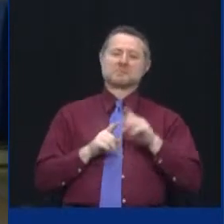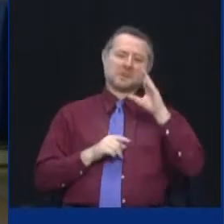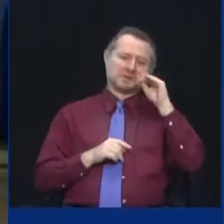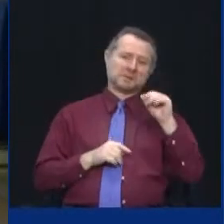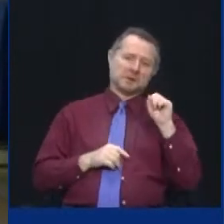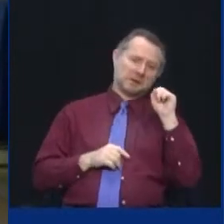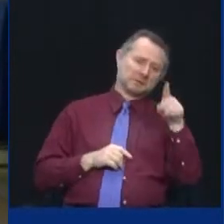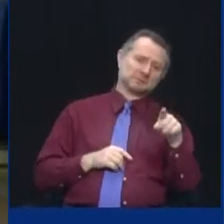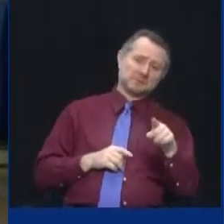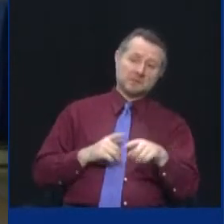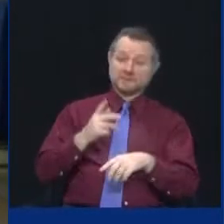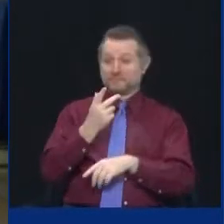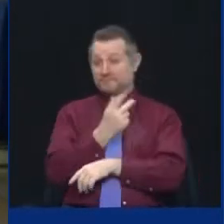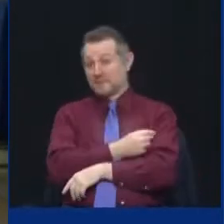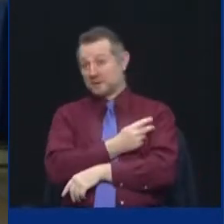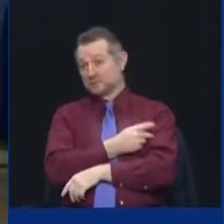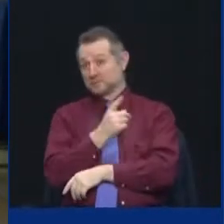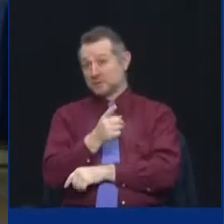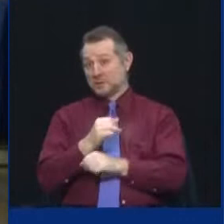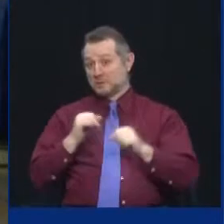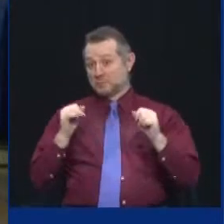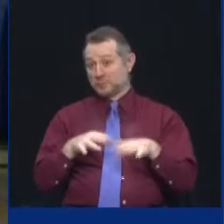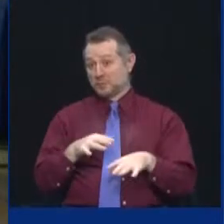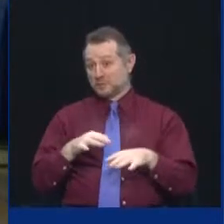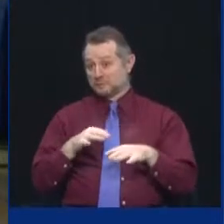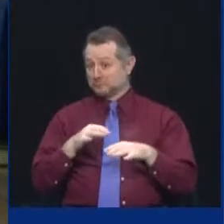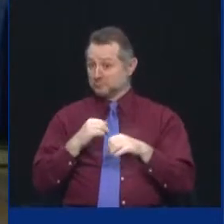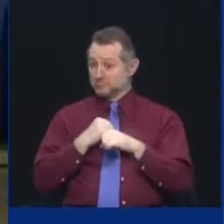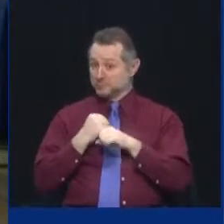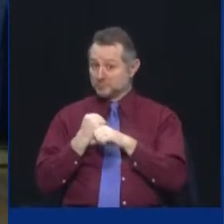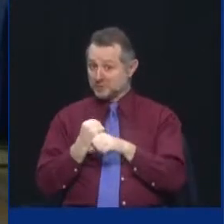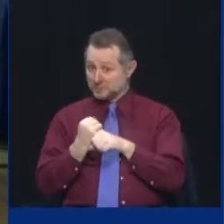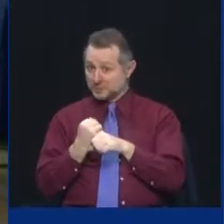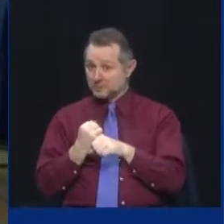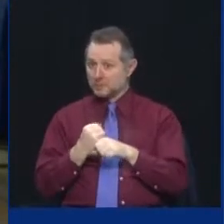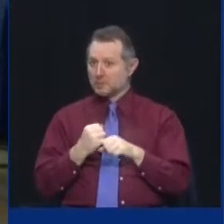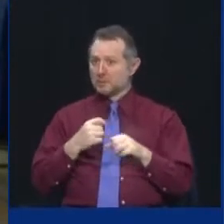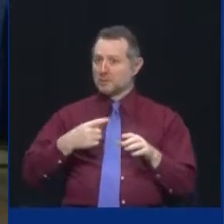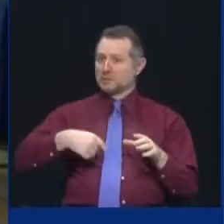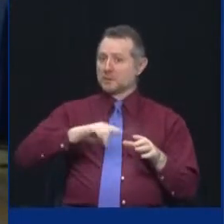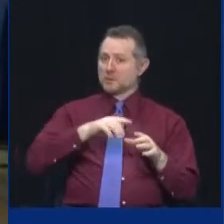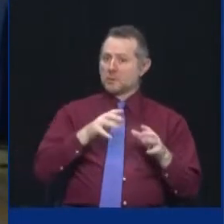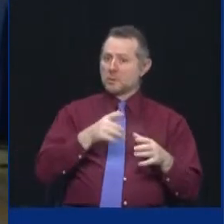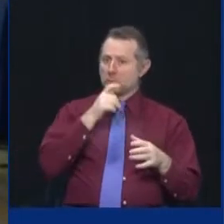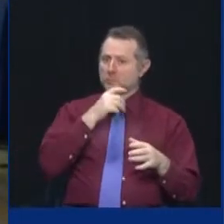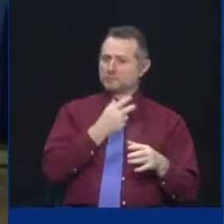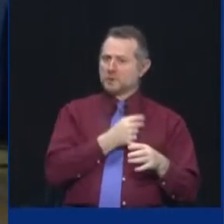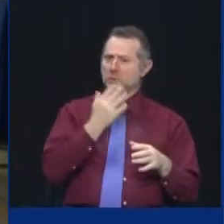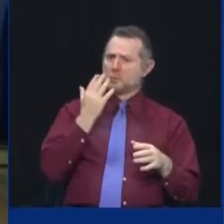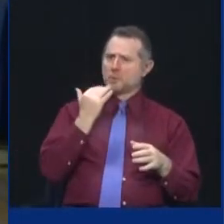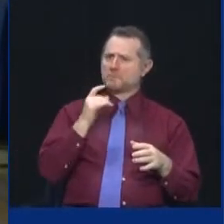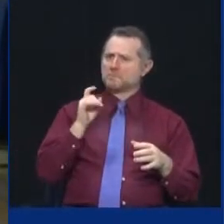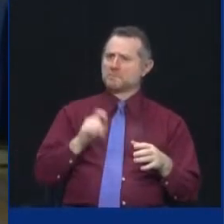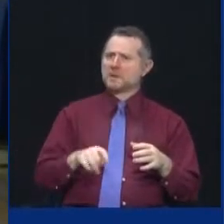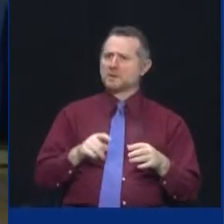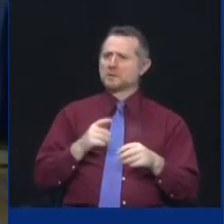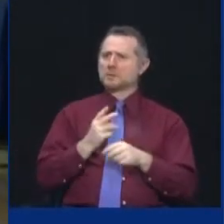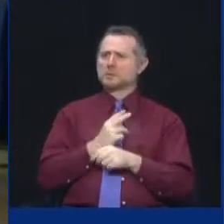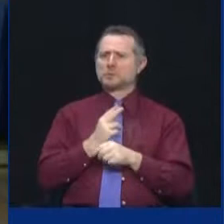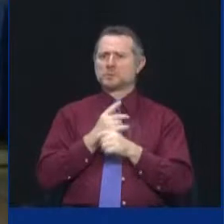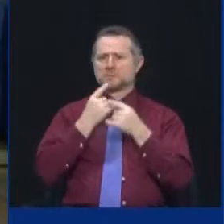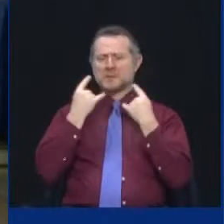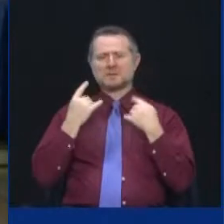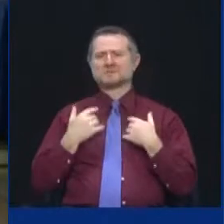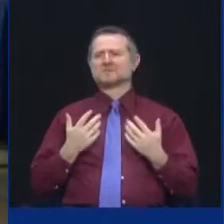vaccinated section at the stadium here, and all the people in it are vaccinated, why do they have to still wear masks? In